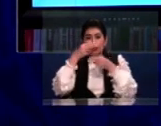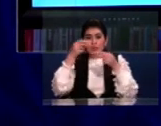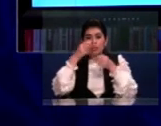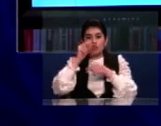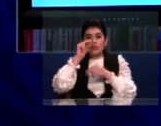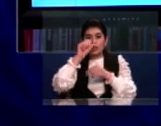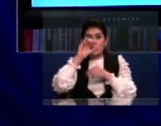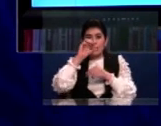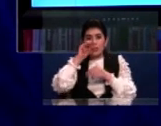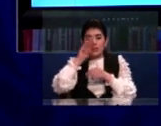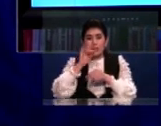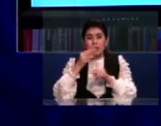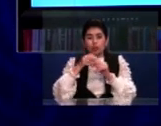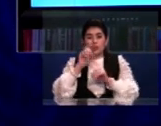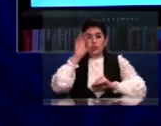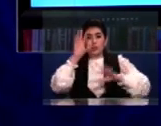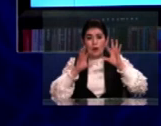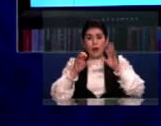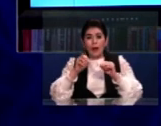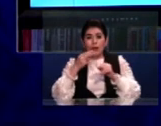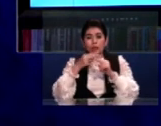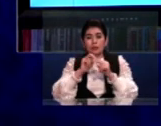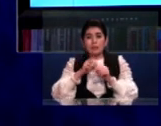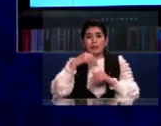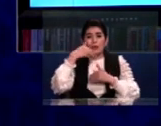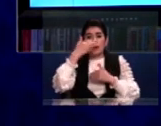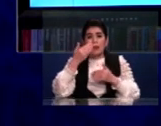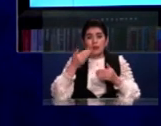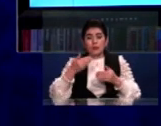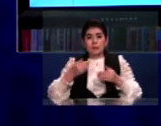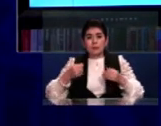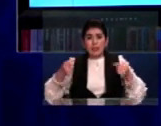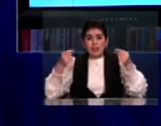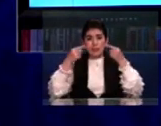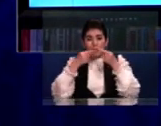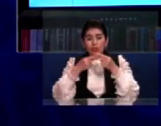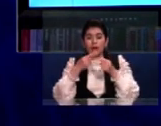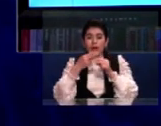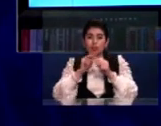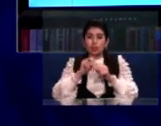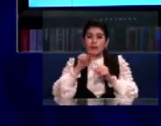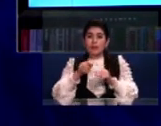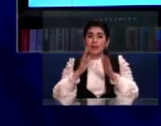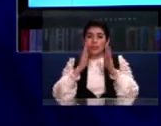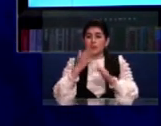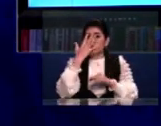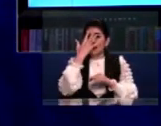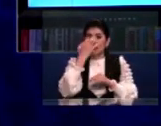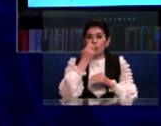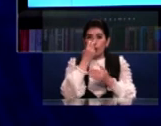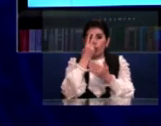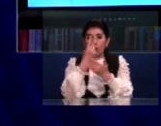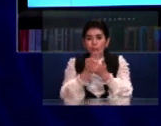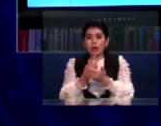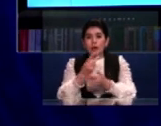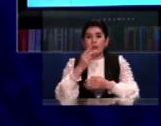elektromagnit to'lqinlarning chastotasi uzatilgan bilan teng bo'lganligi uchun aynan o'sha tasvirni ko'ramiz.